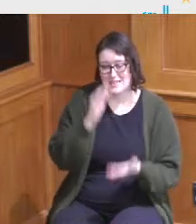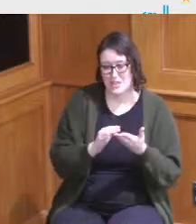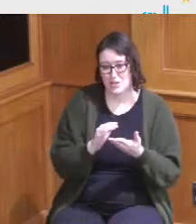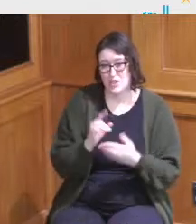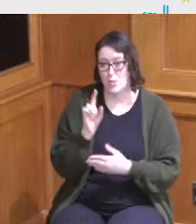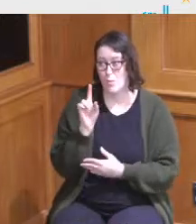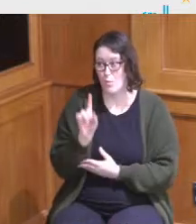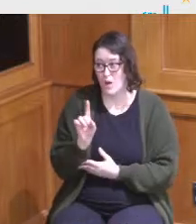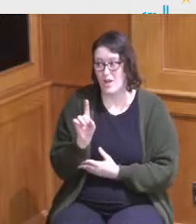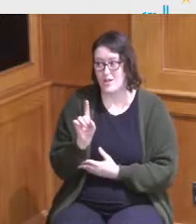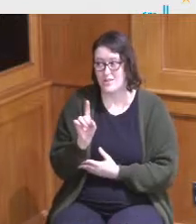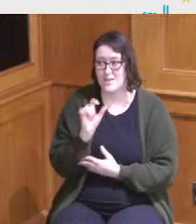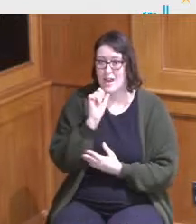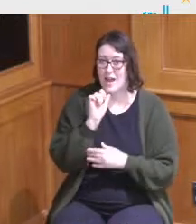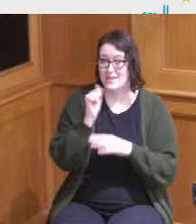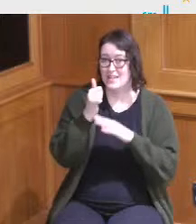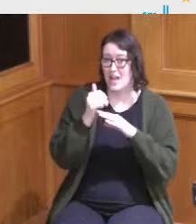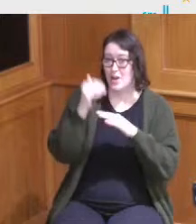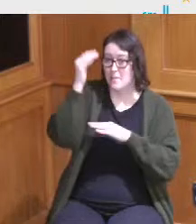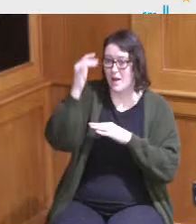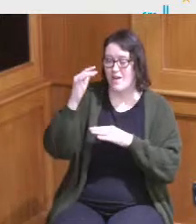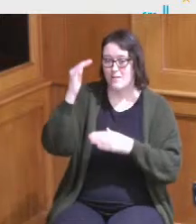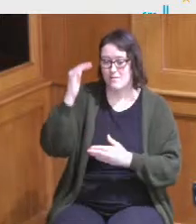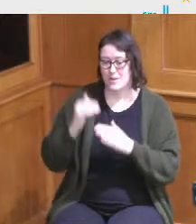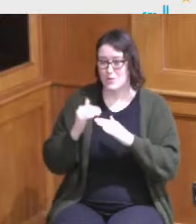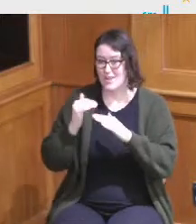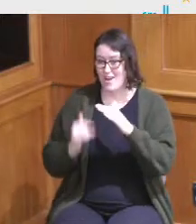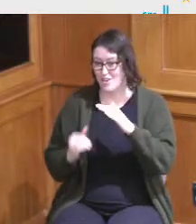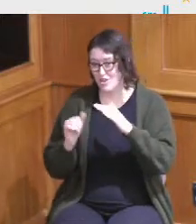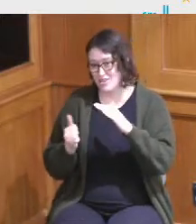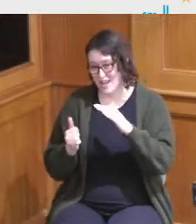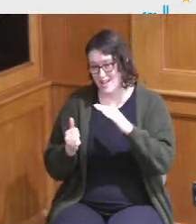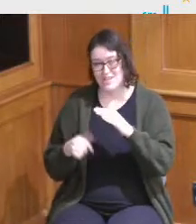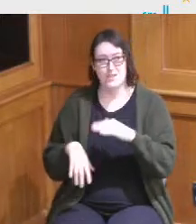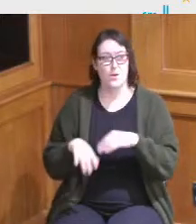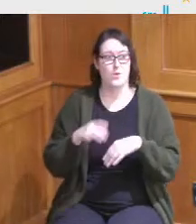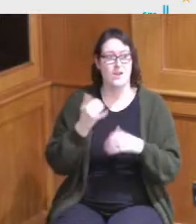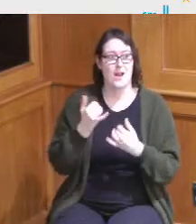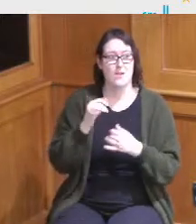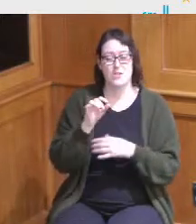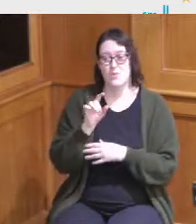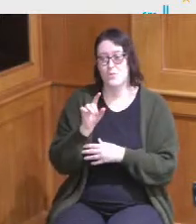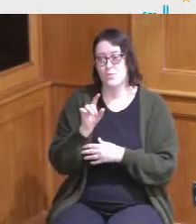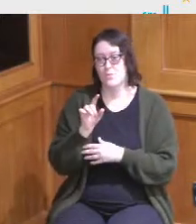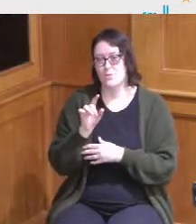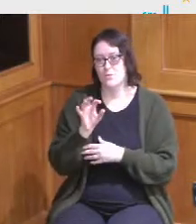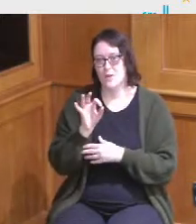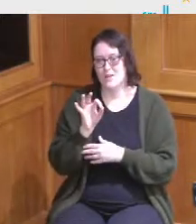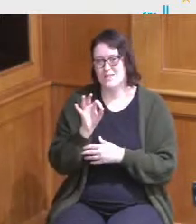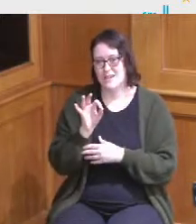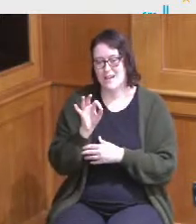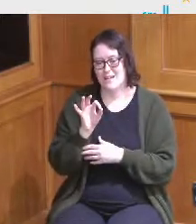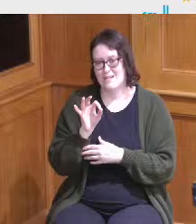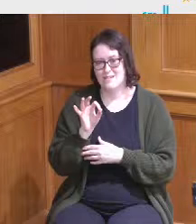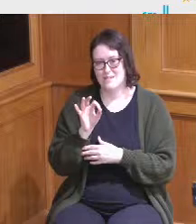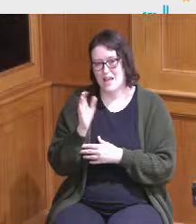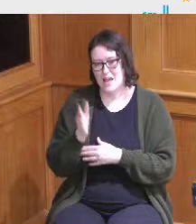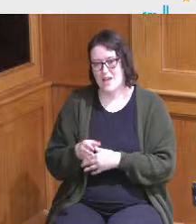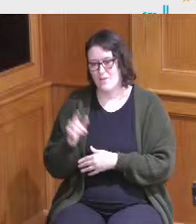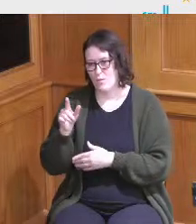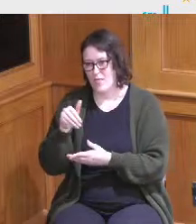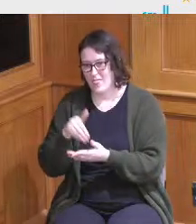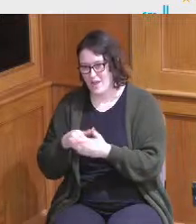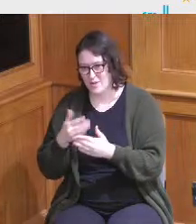single digit. So our rate decreased to 9 deaths per 1,000 live births. As you can see, in previous years, we went from anywhere